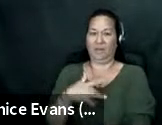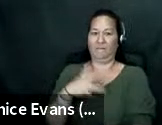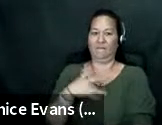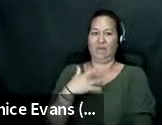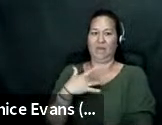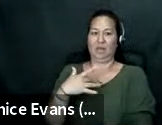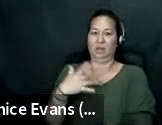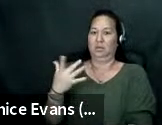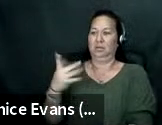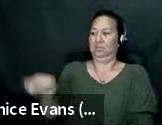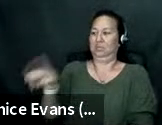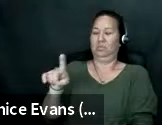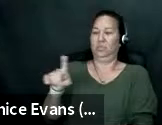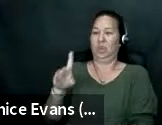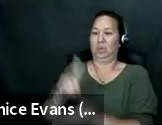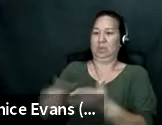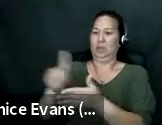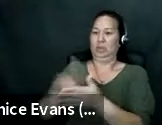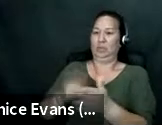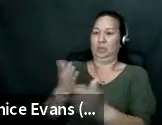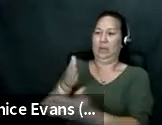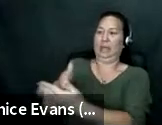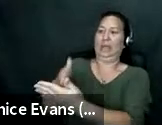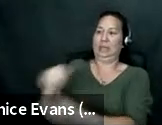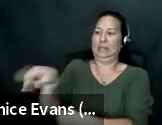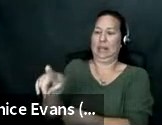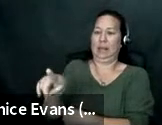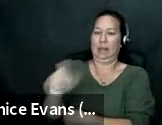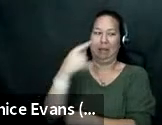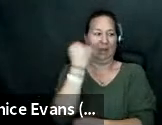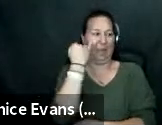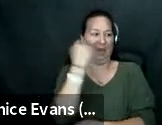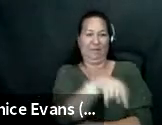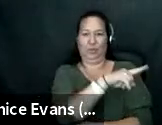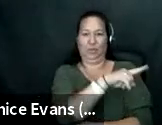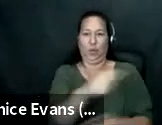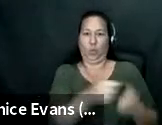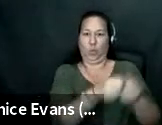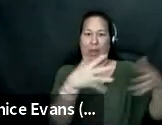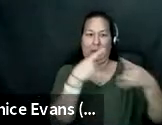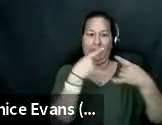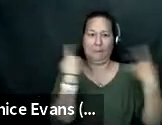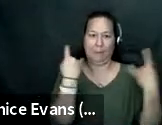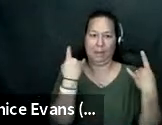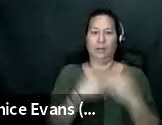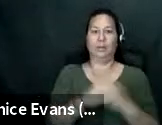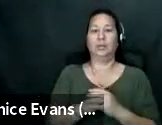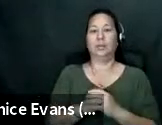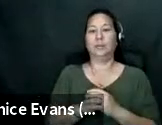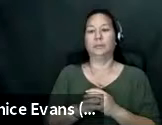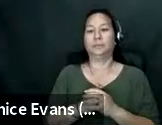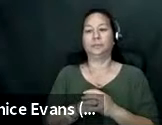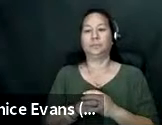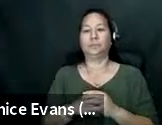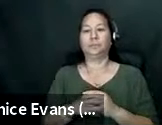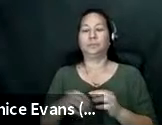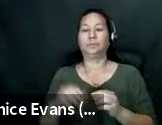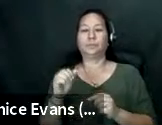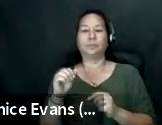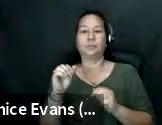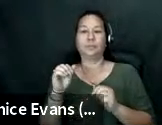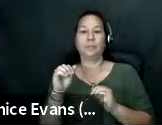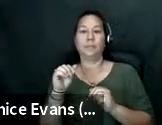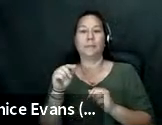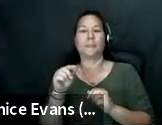disability exemptions. And the ETS provides alternative solutions, such as a face shield with the drape on the